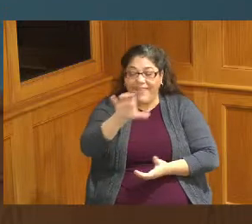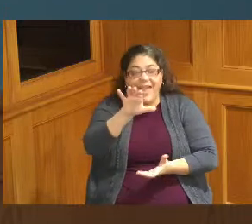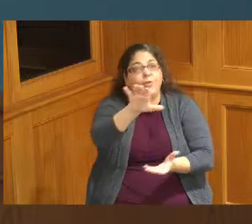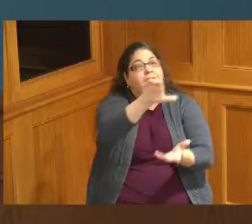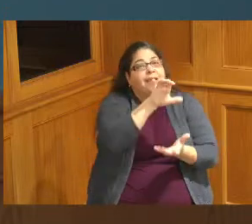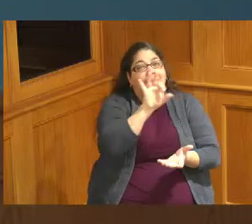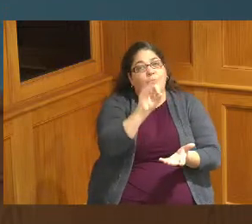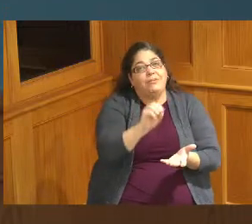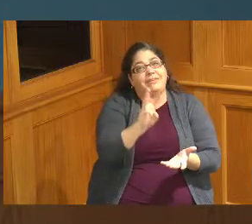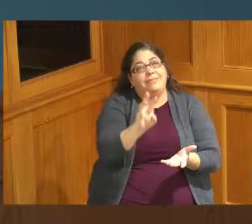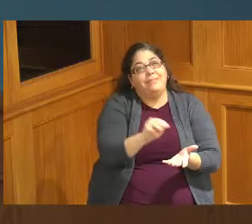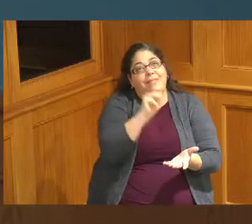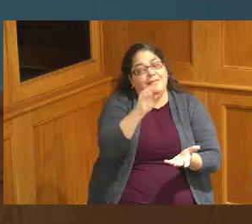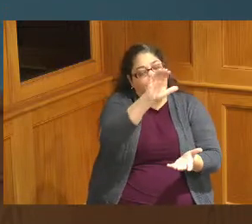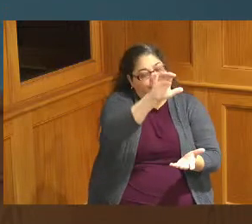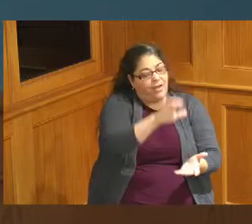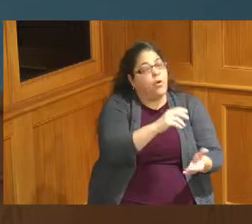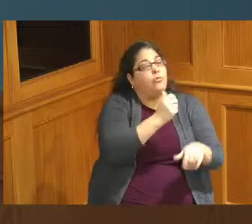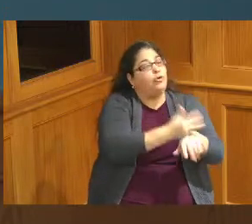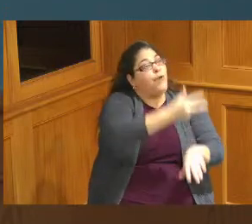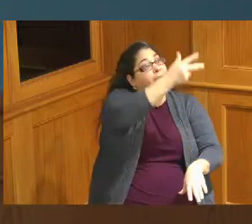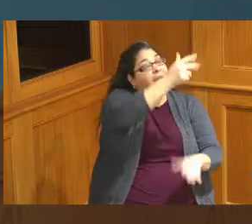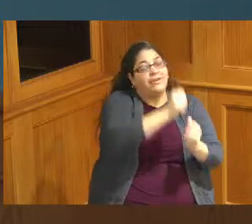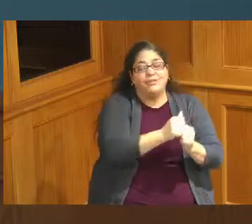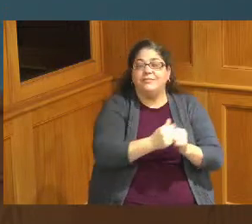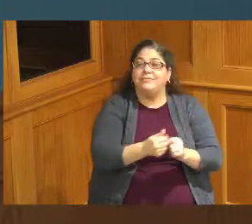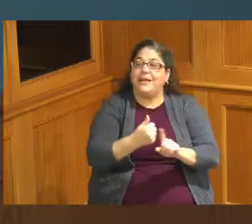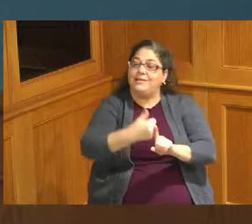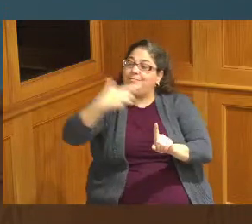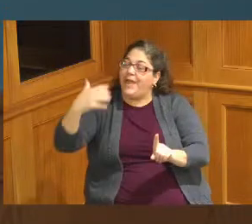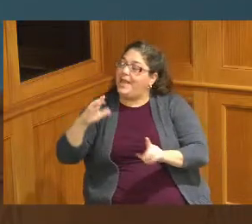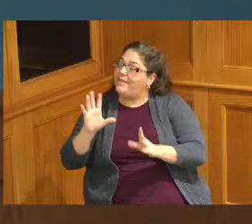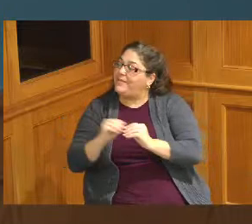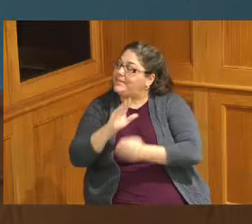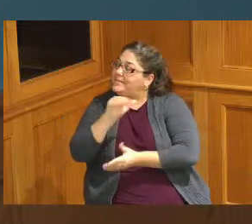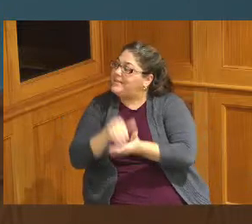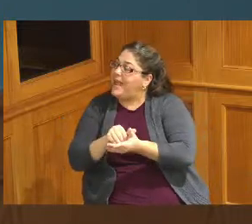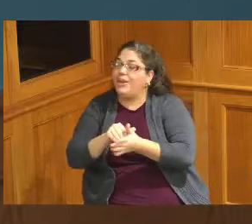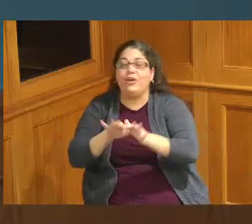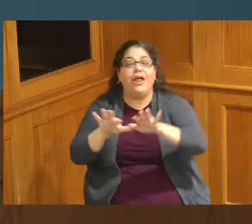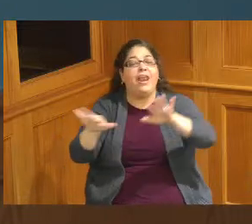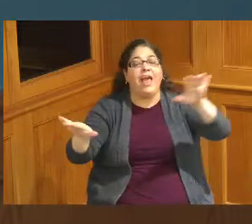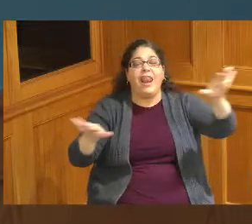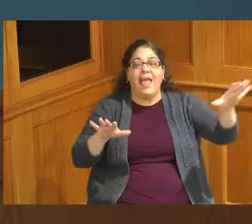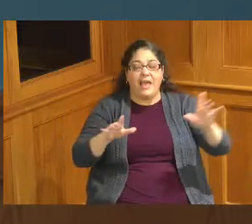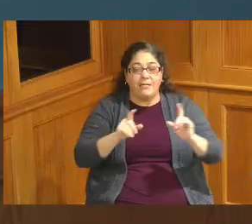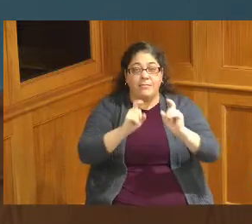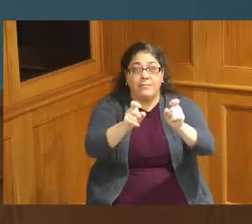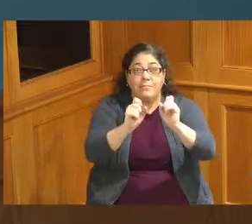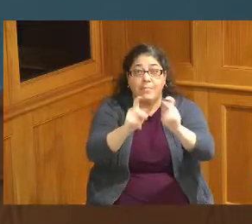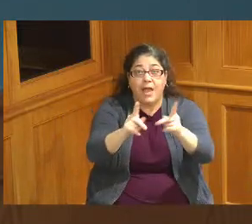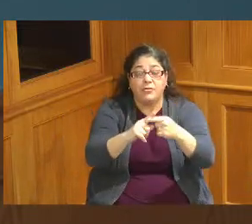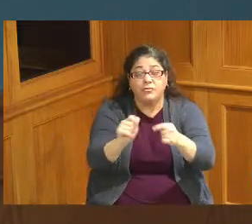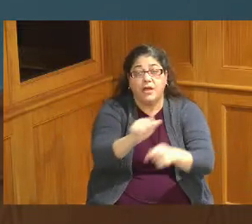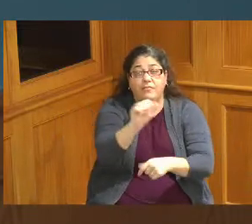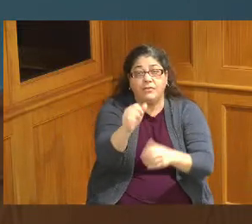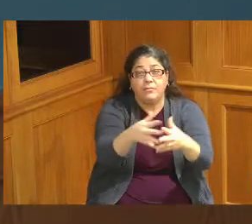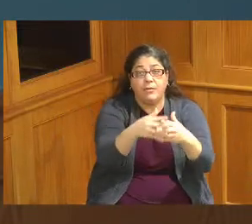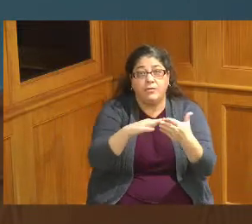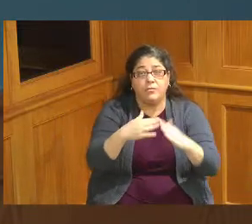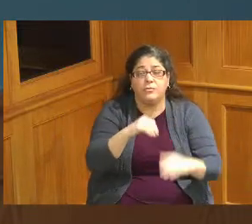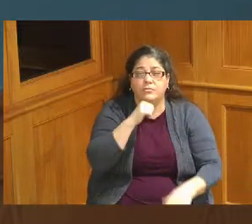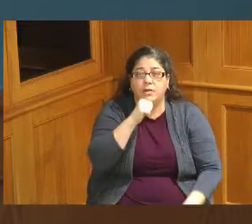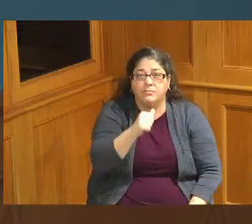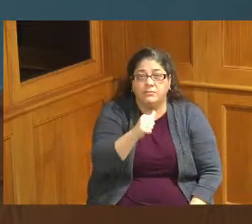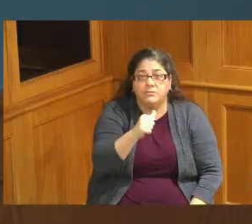start building, expanding convention centers, and not one dime goes back to anything in the African-American community. So